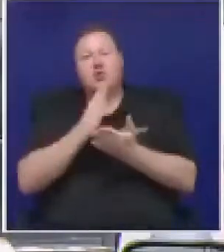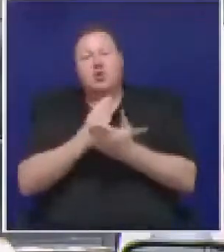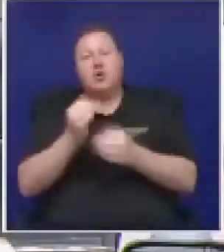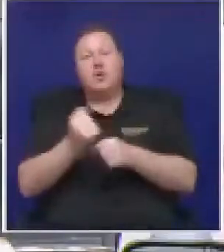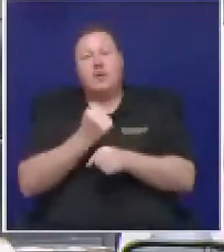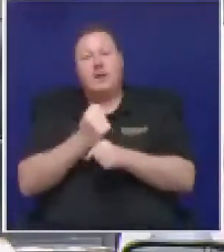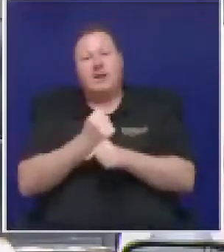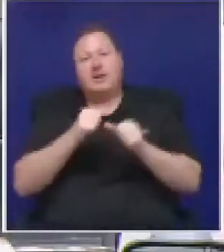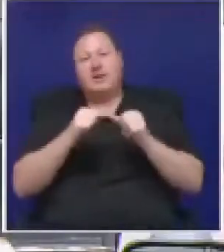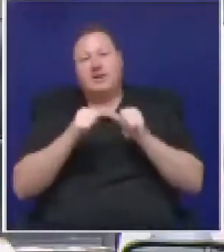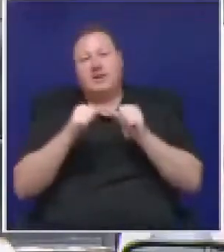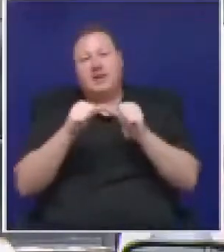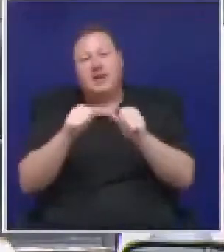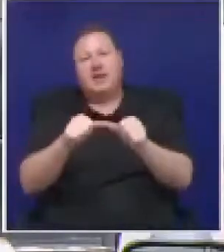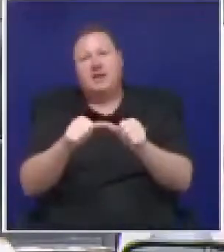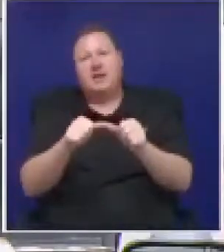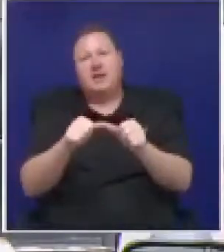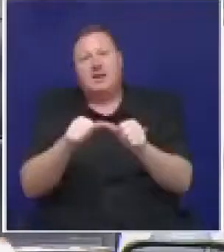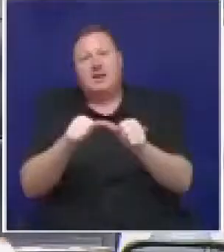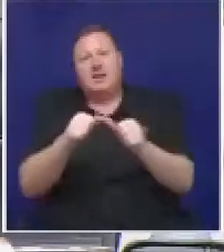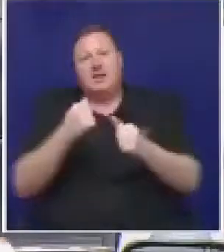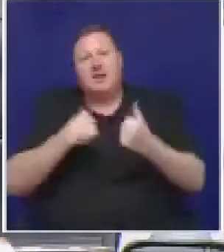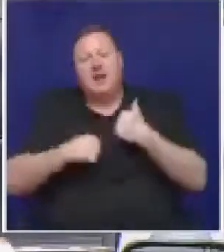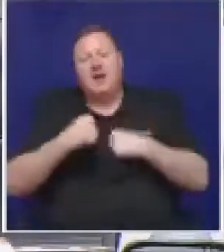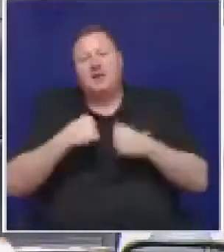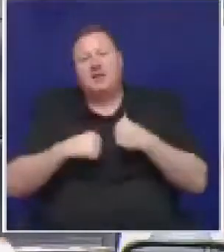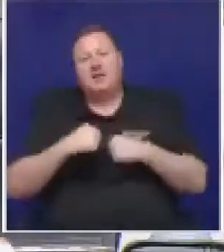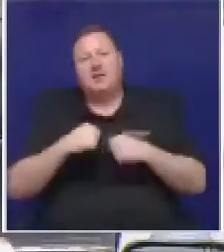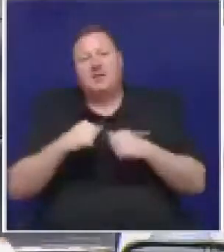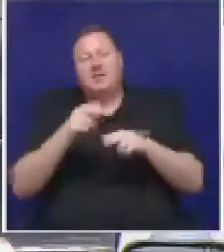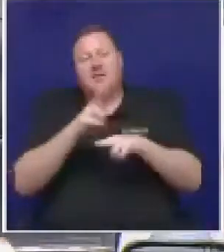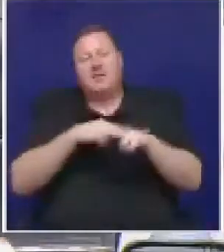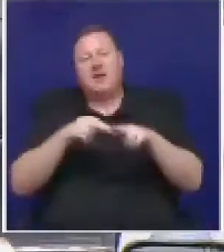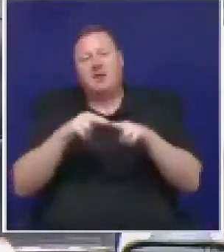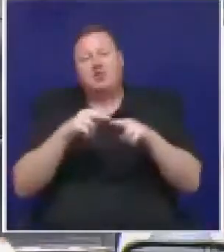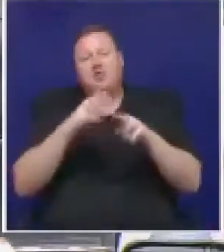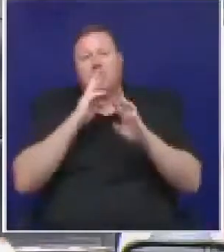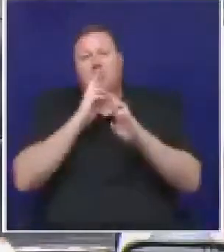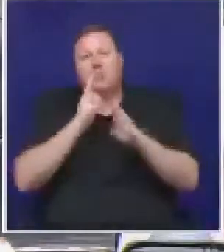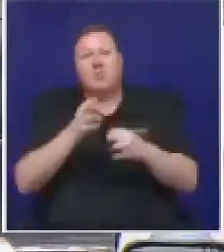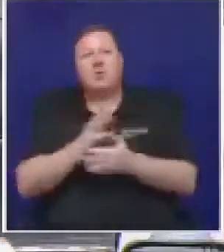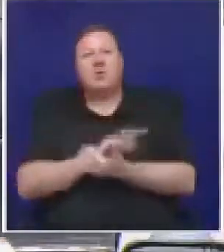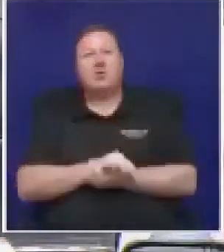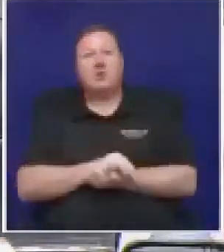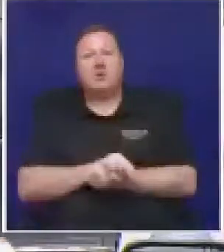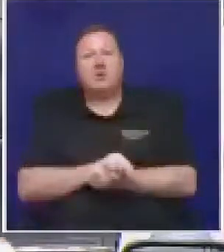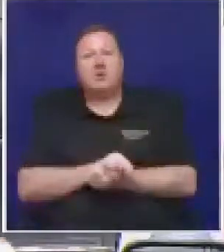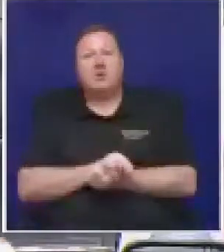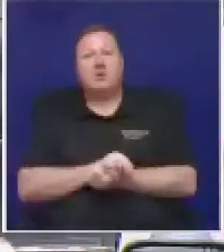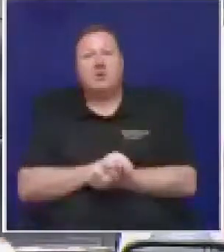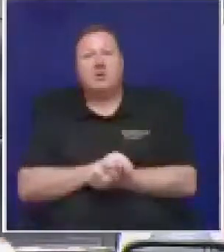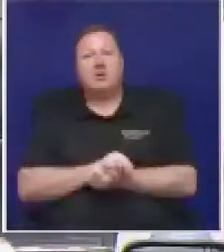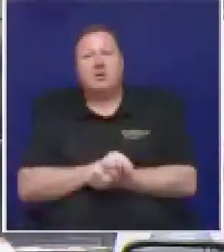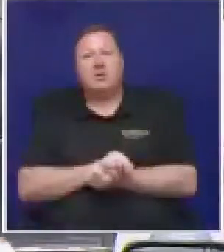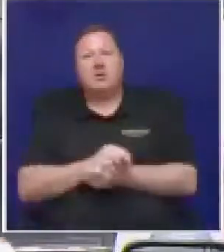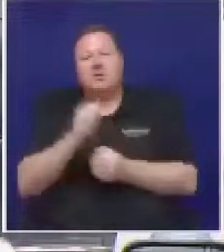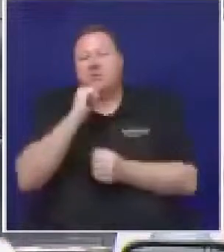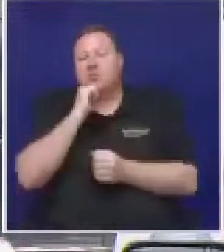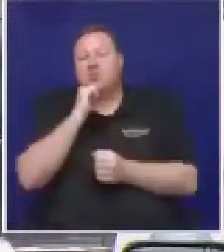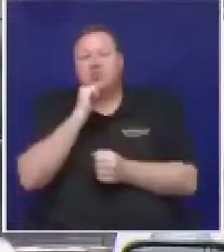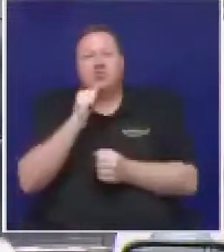sustained and proactive national response, one that does not just